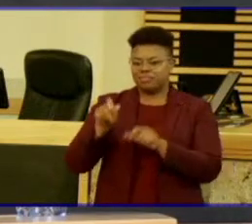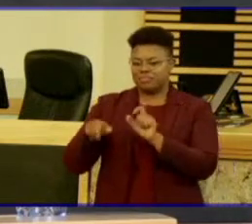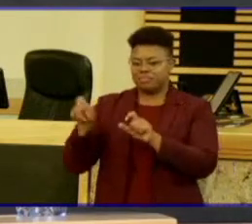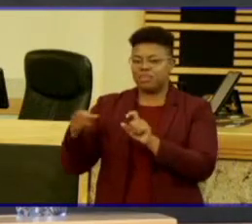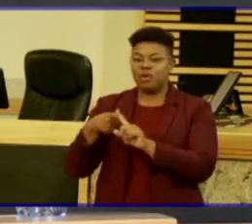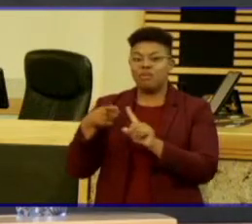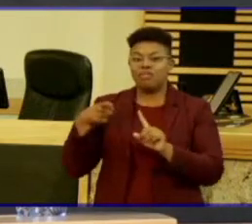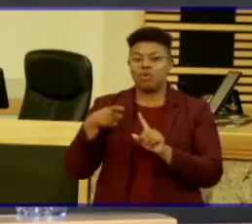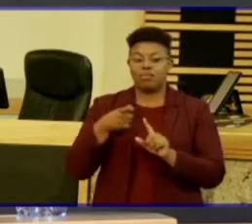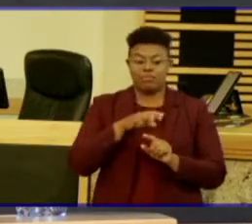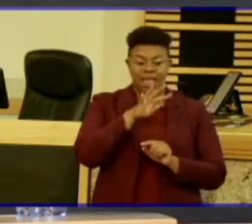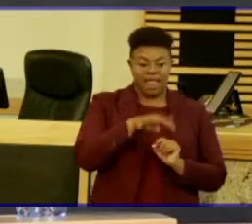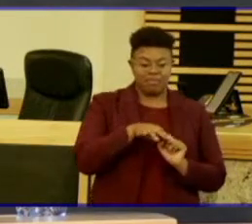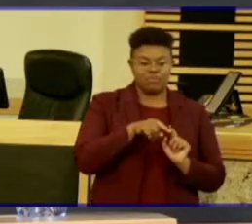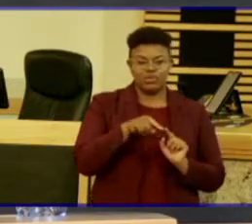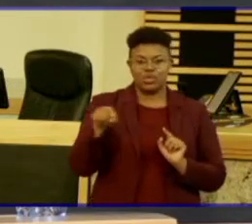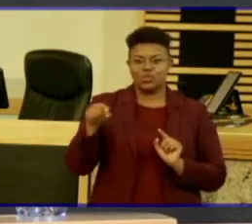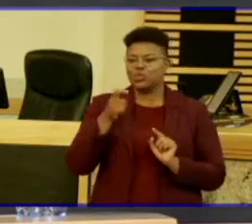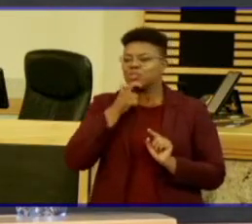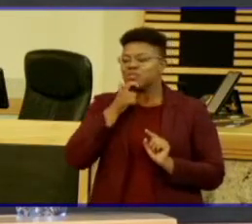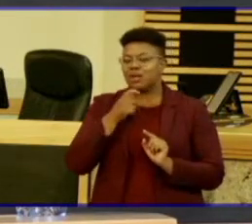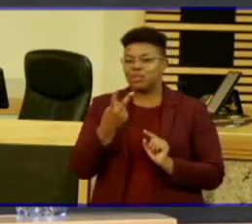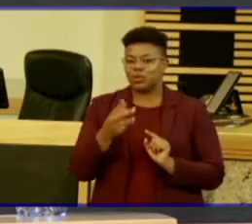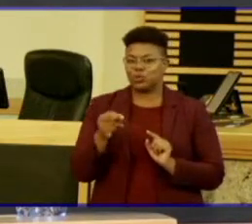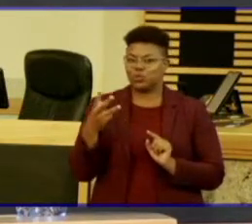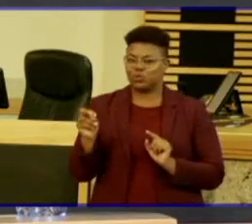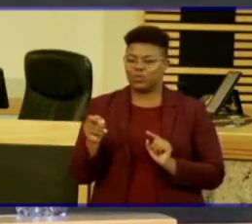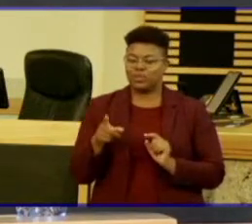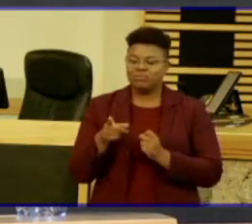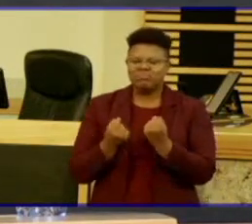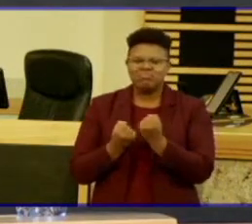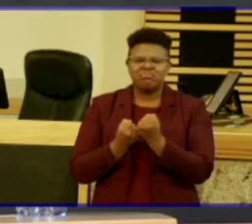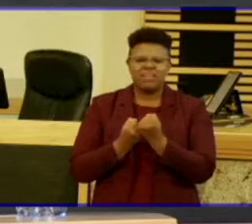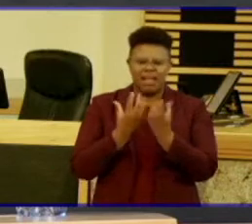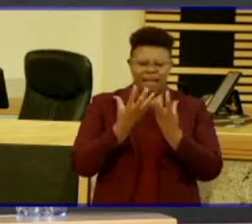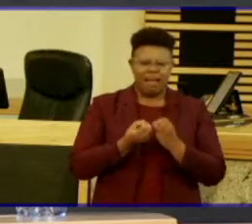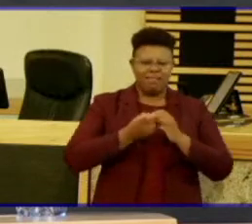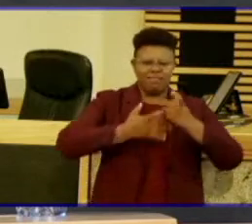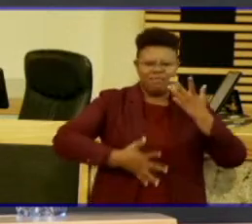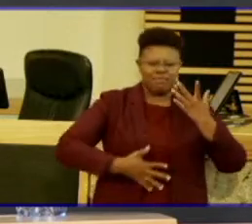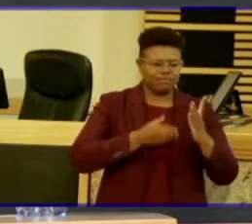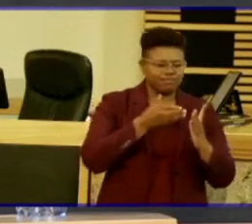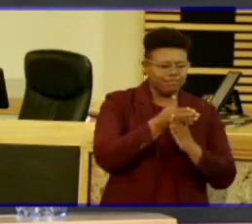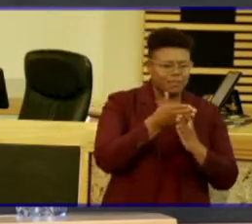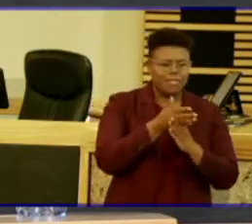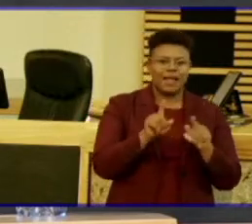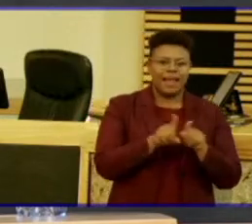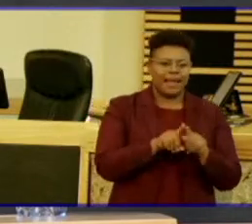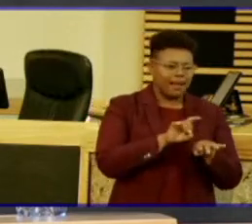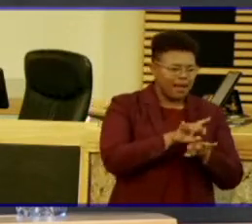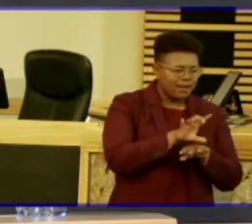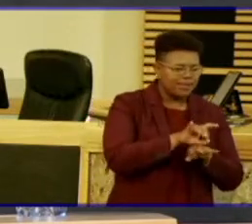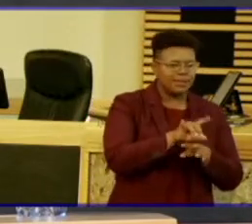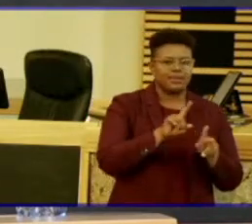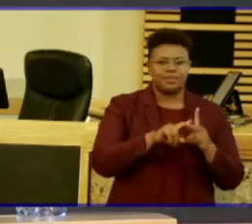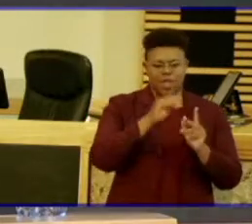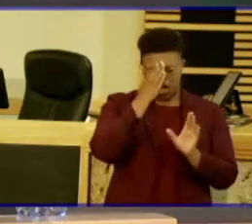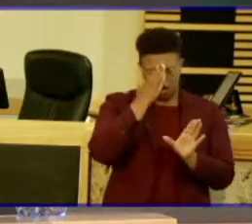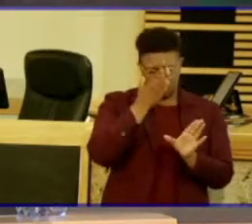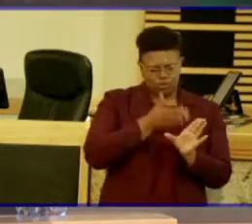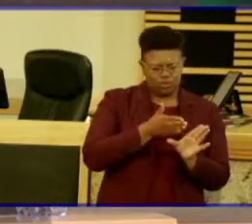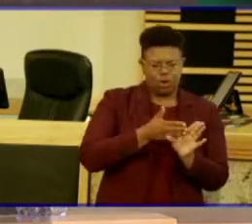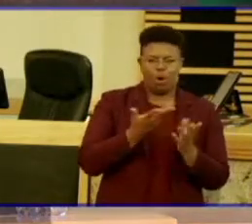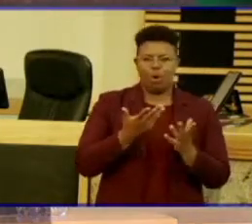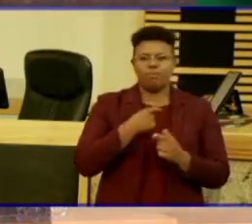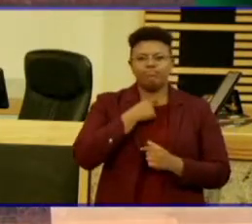to December 2020. This support covered a range of specific interventions, including counseling, trauma management, pastoral